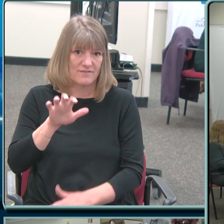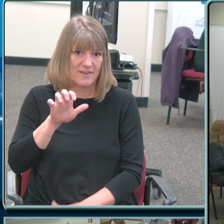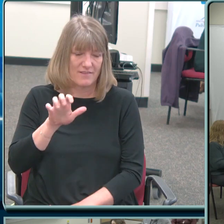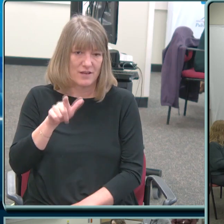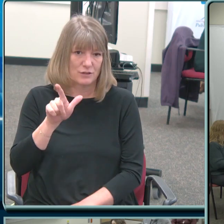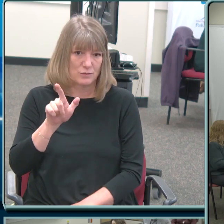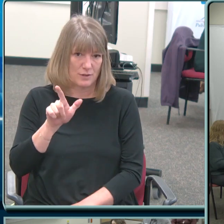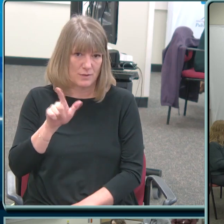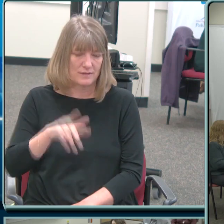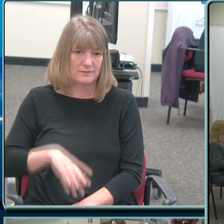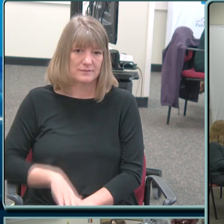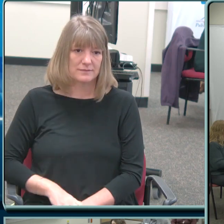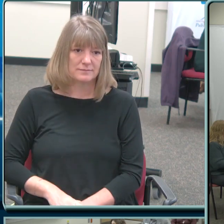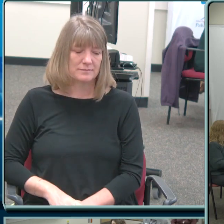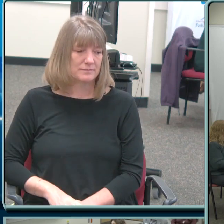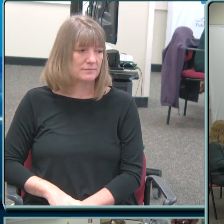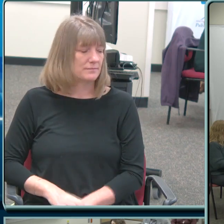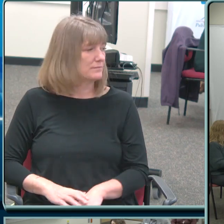429,521.